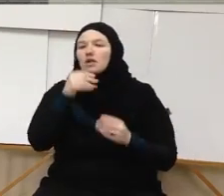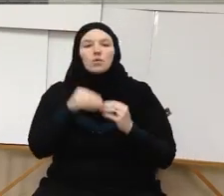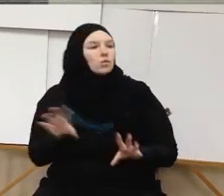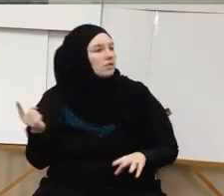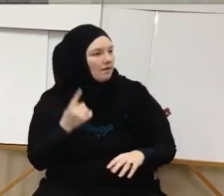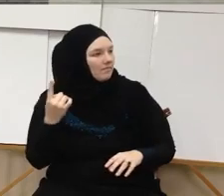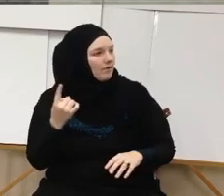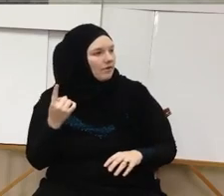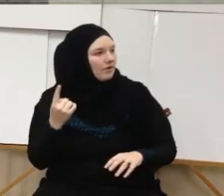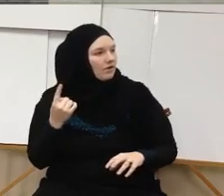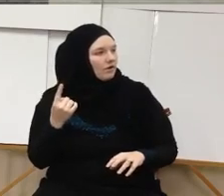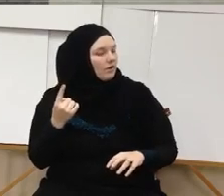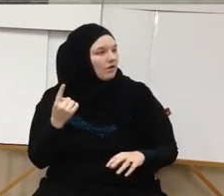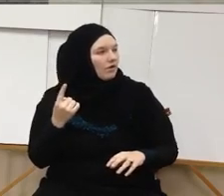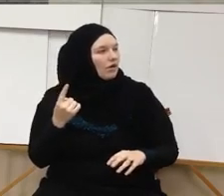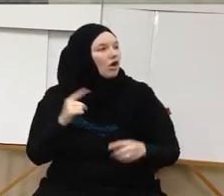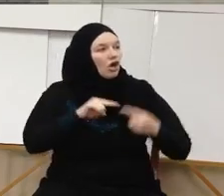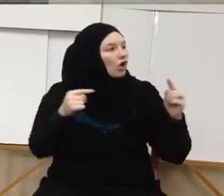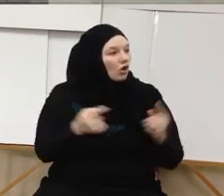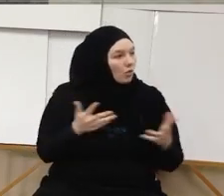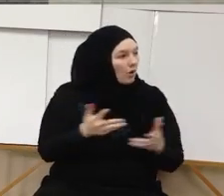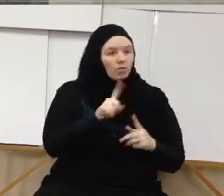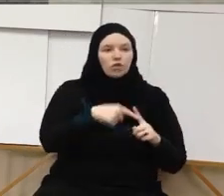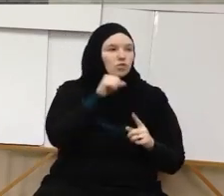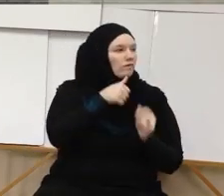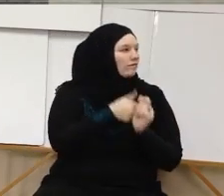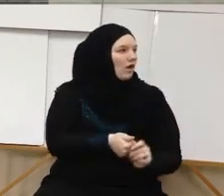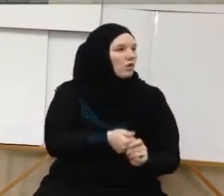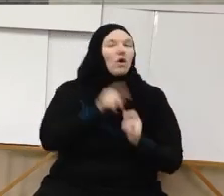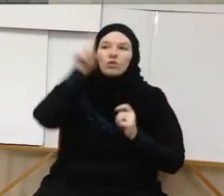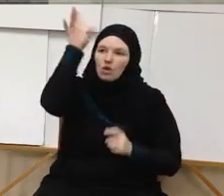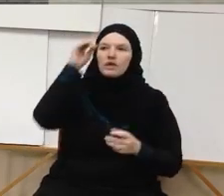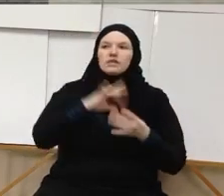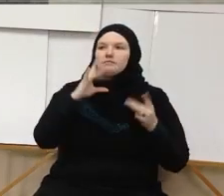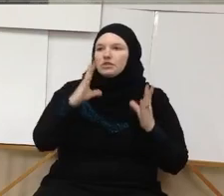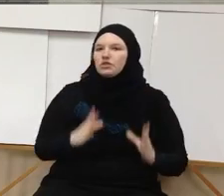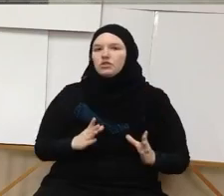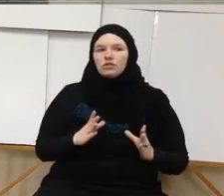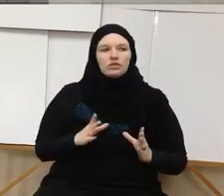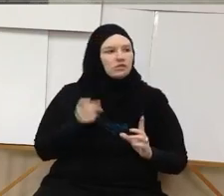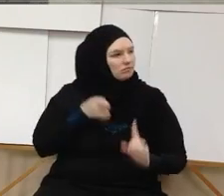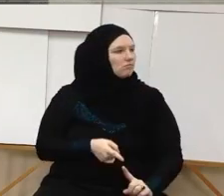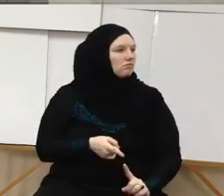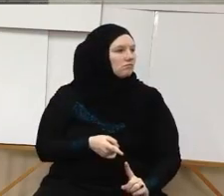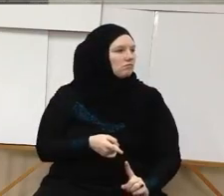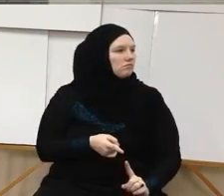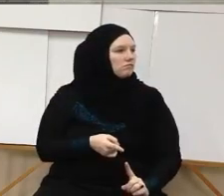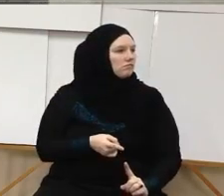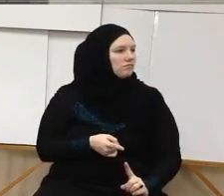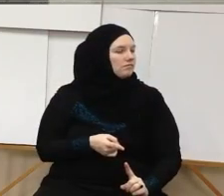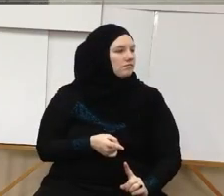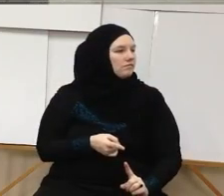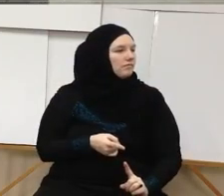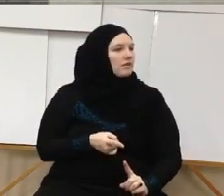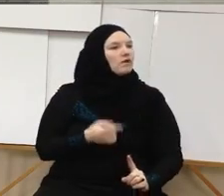Your harm is when you do not follow Allah and His Messenger. This is the bottom line of